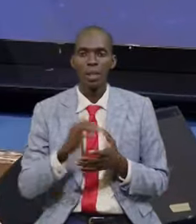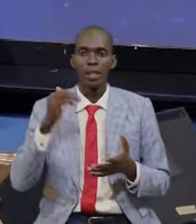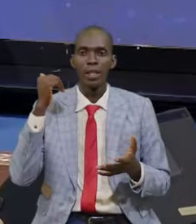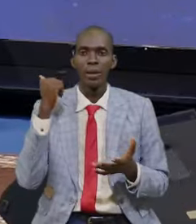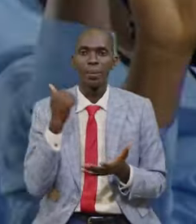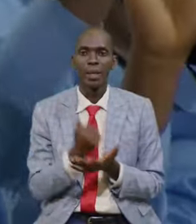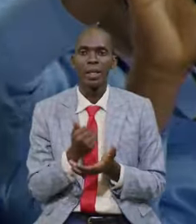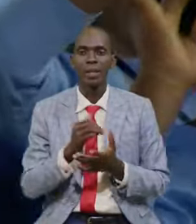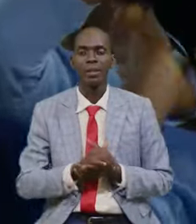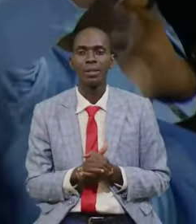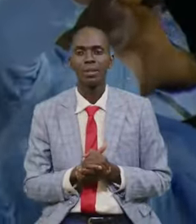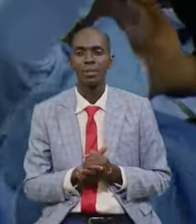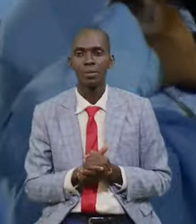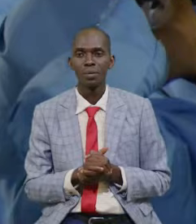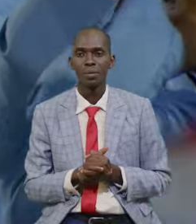Amen.